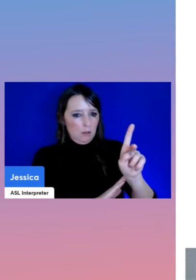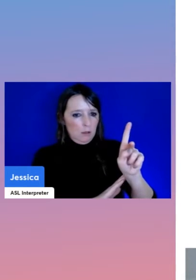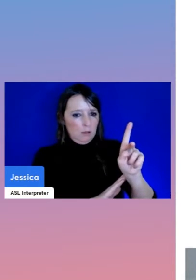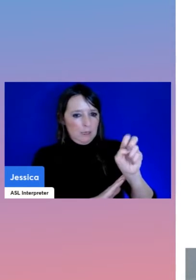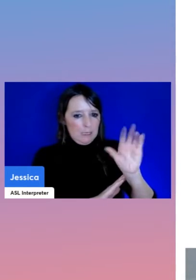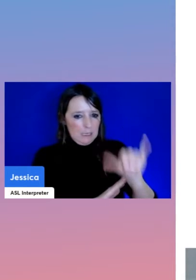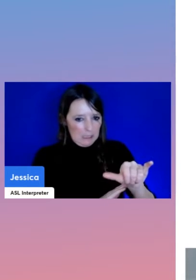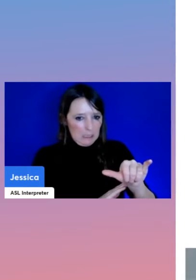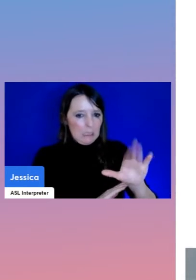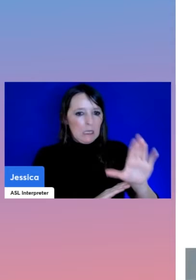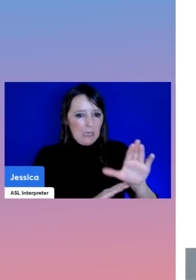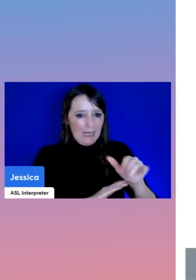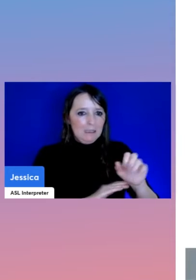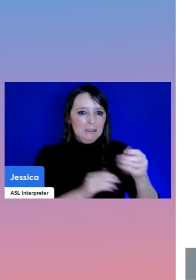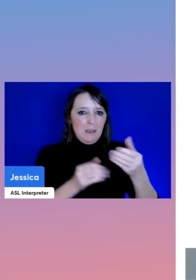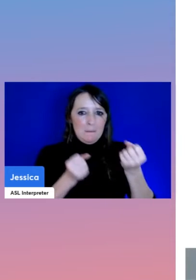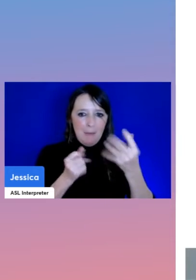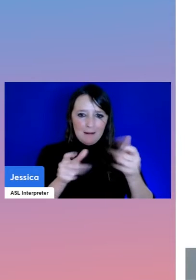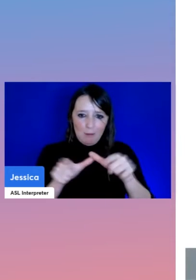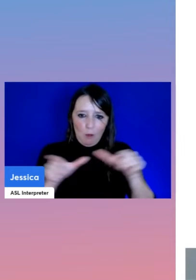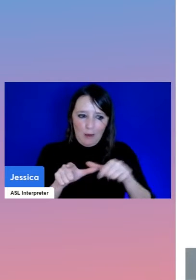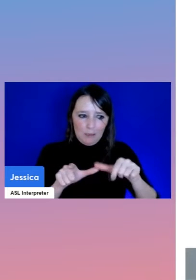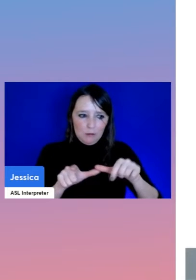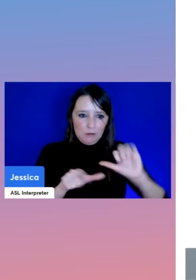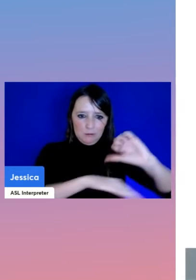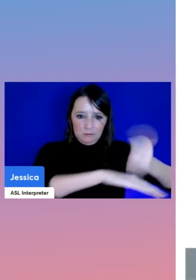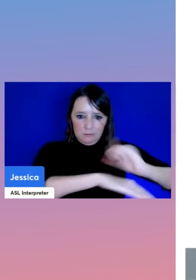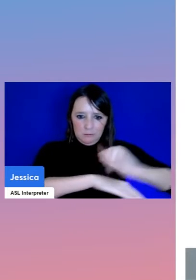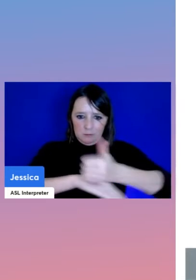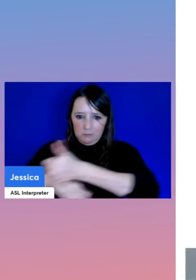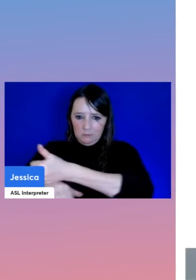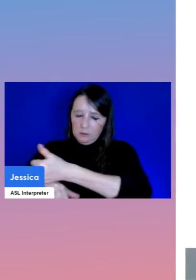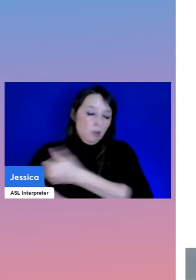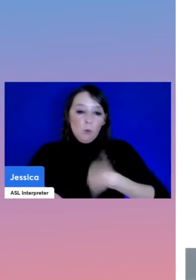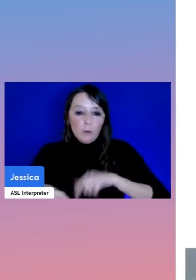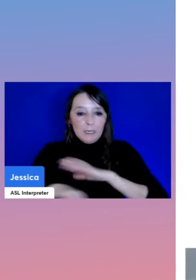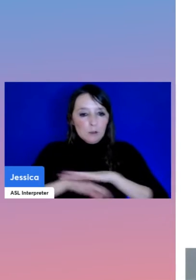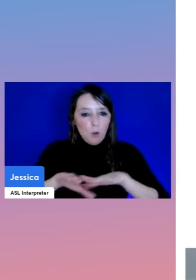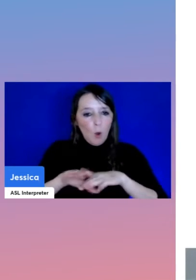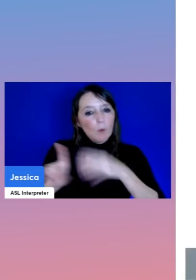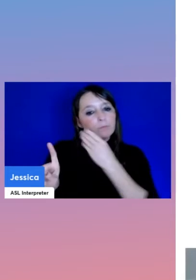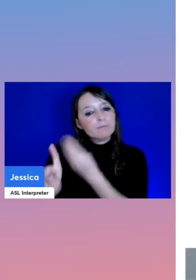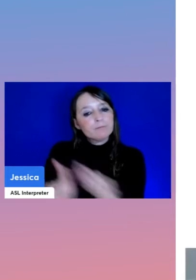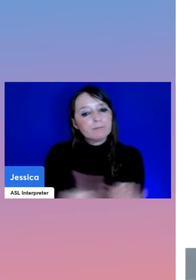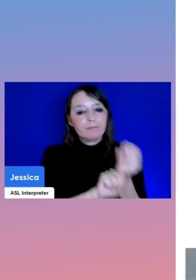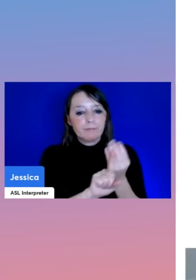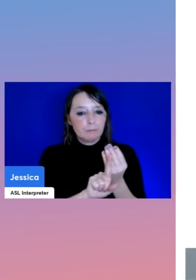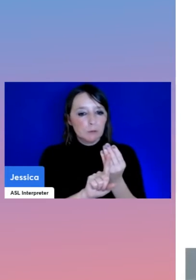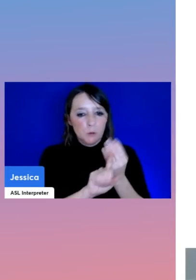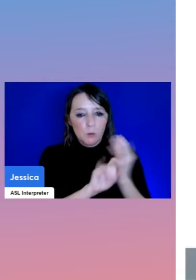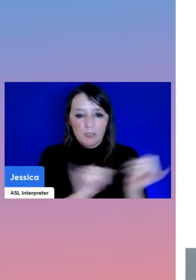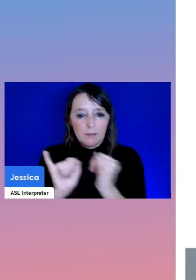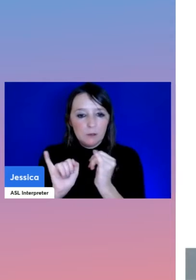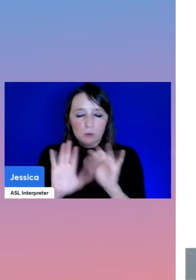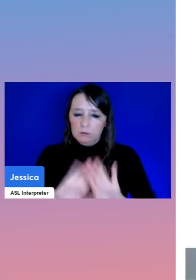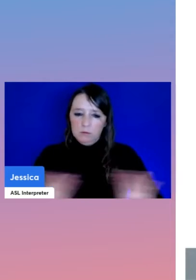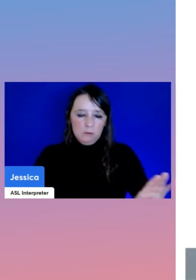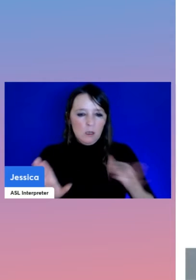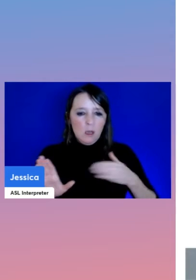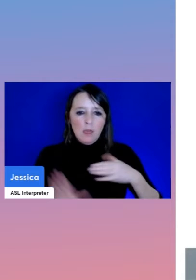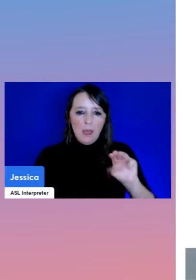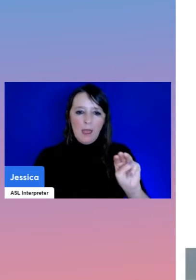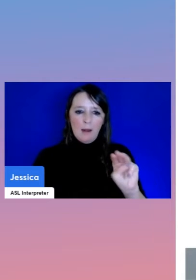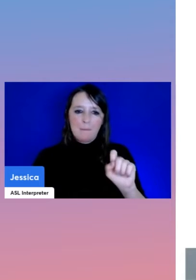key shares. Instead of distributing these key shares to individuals, the master key is encrypted